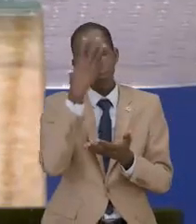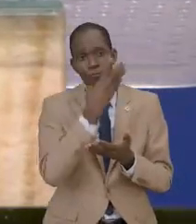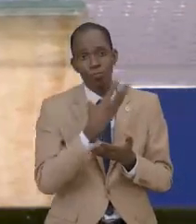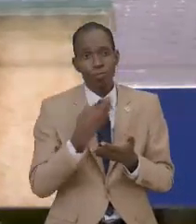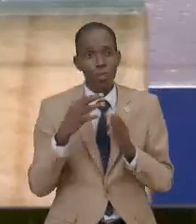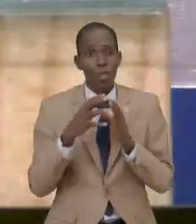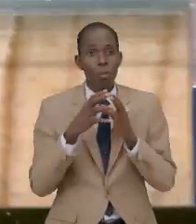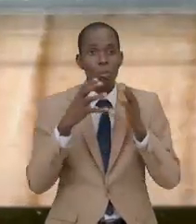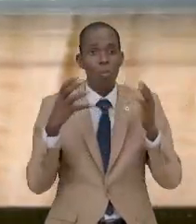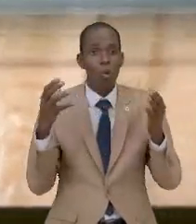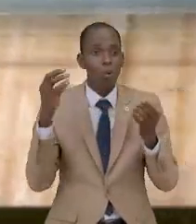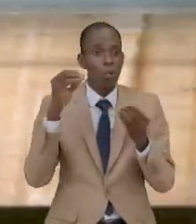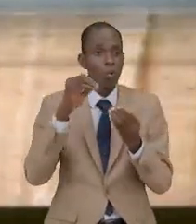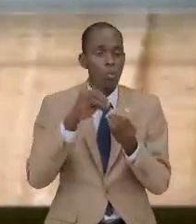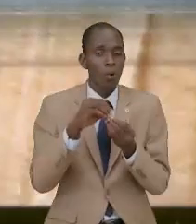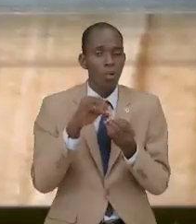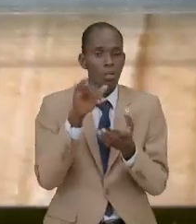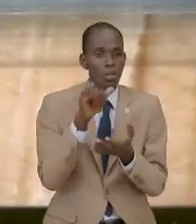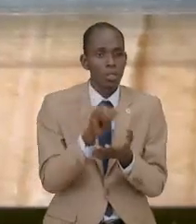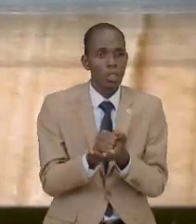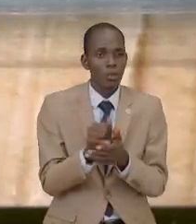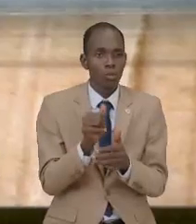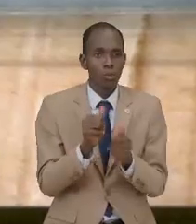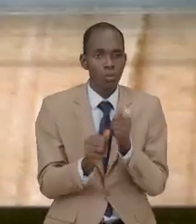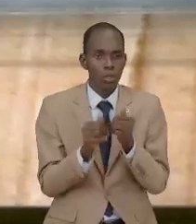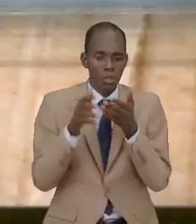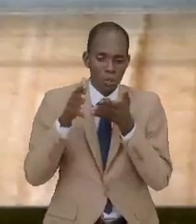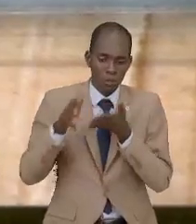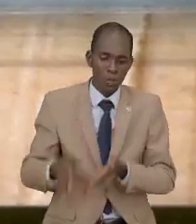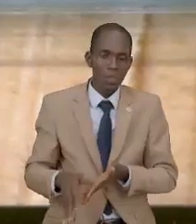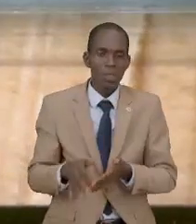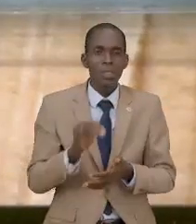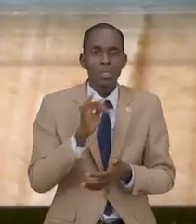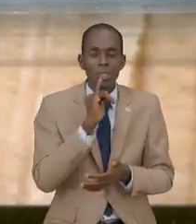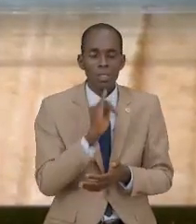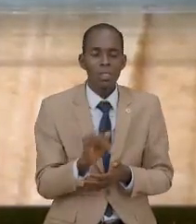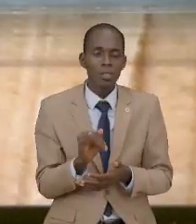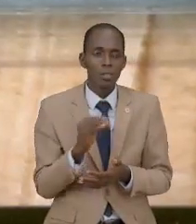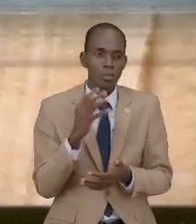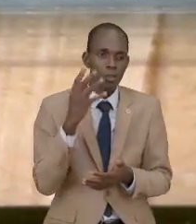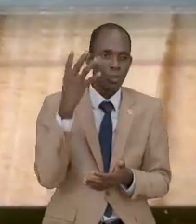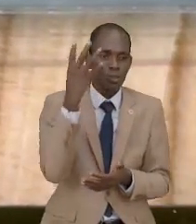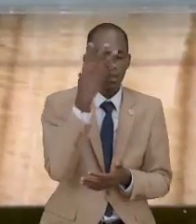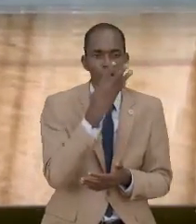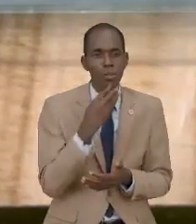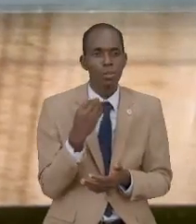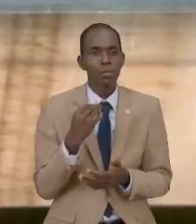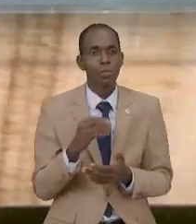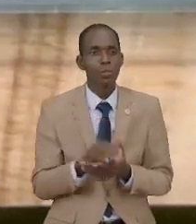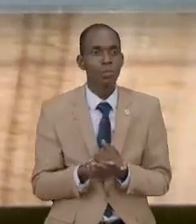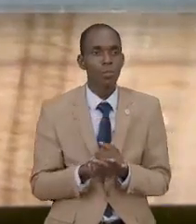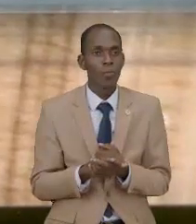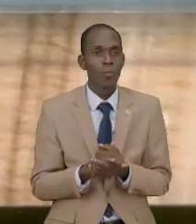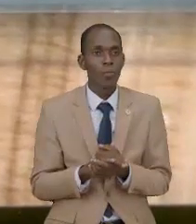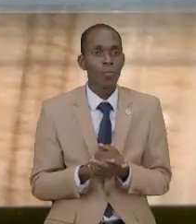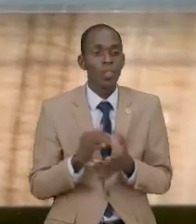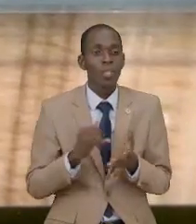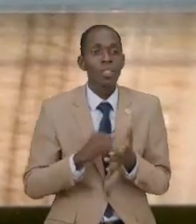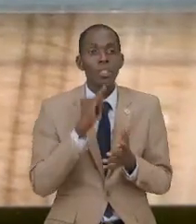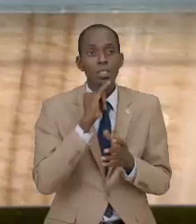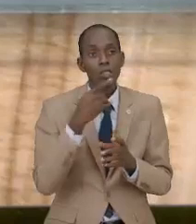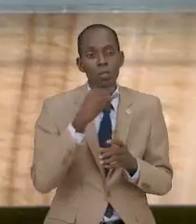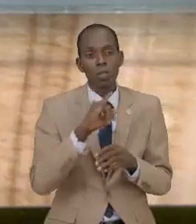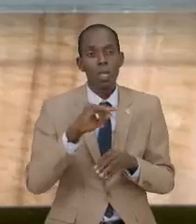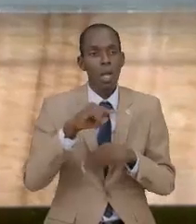much more that which remaineth is glorious. It's talking about